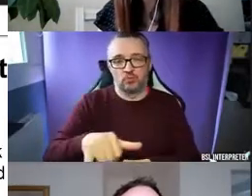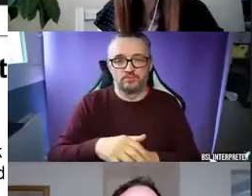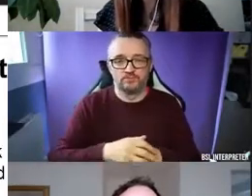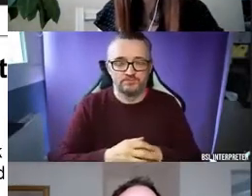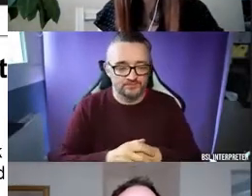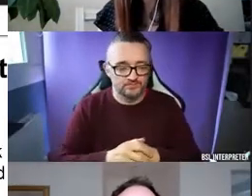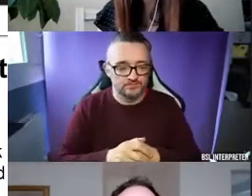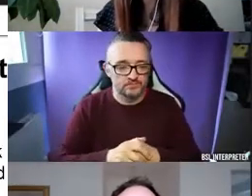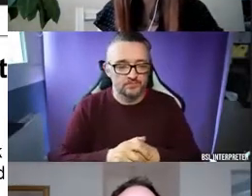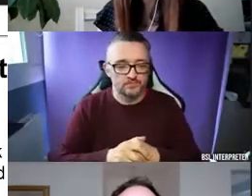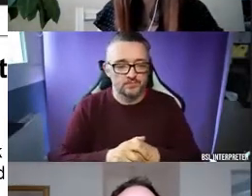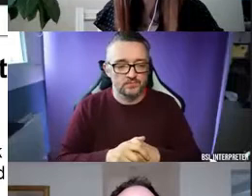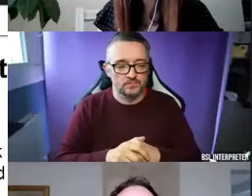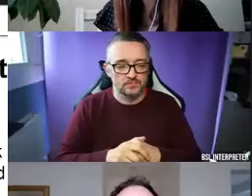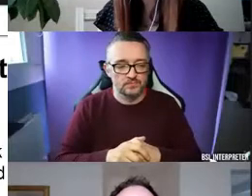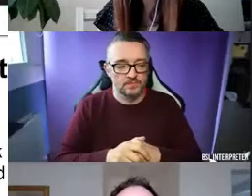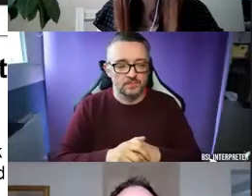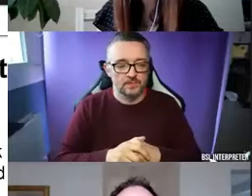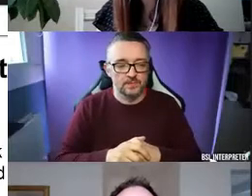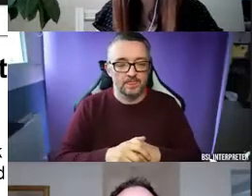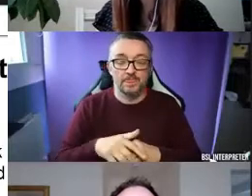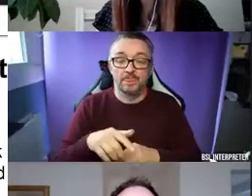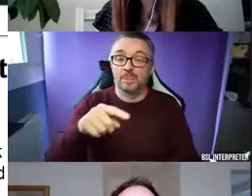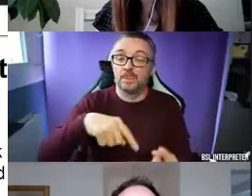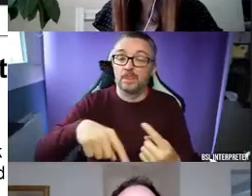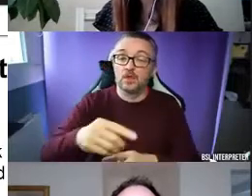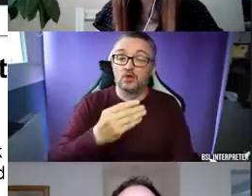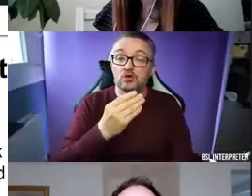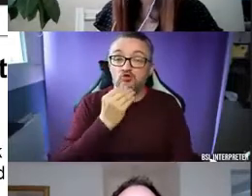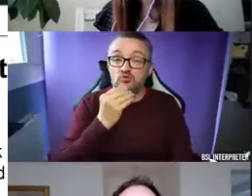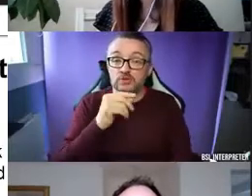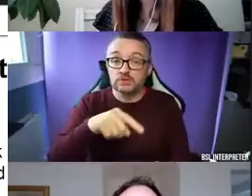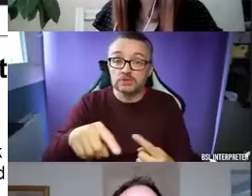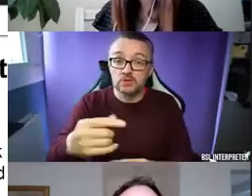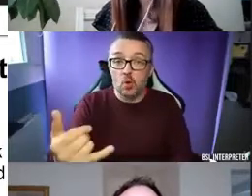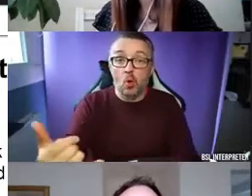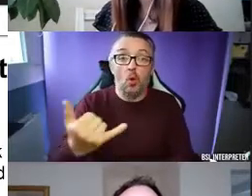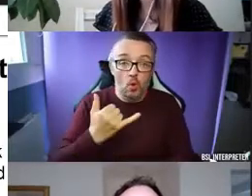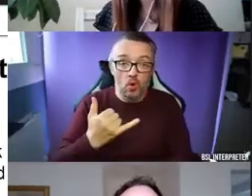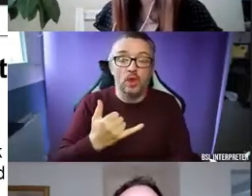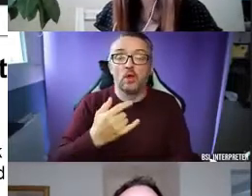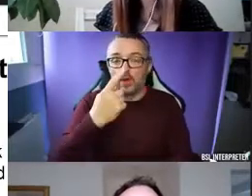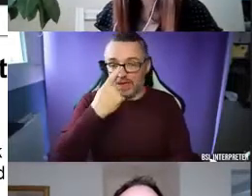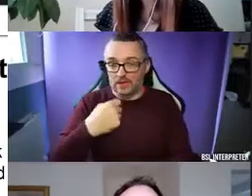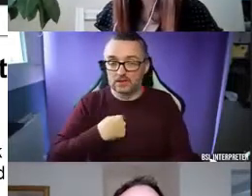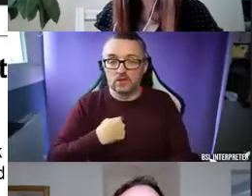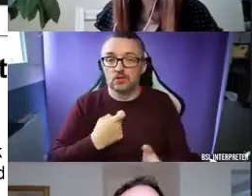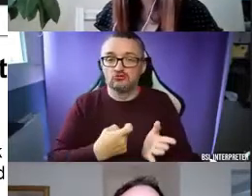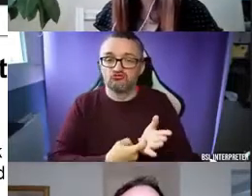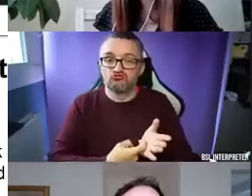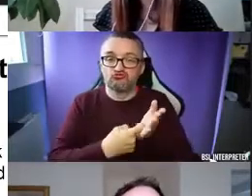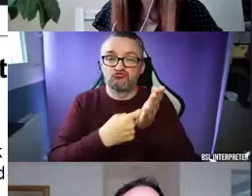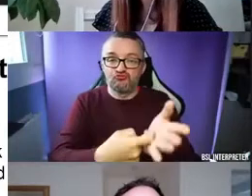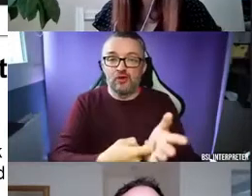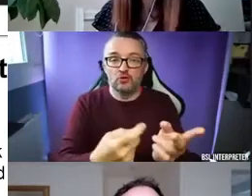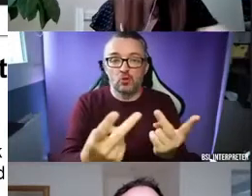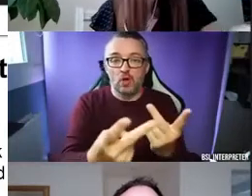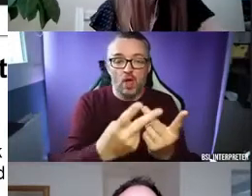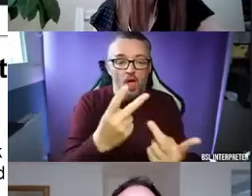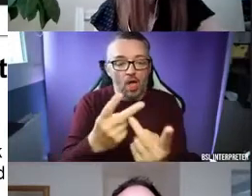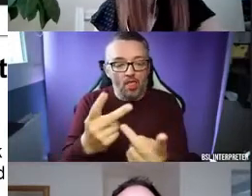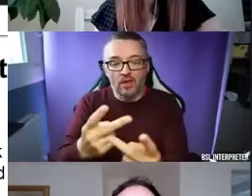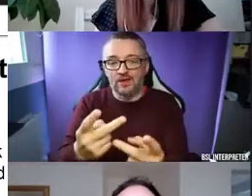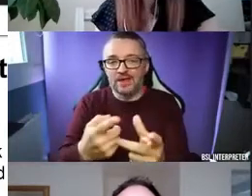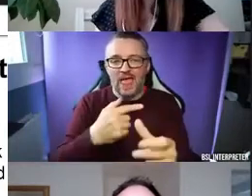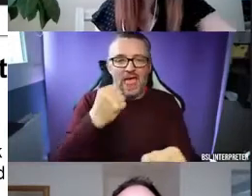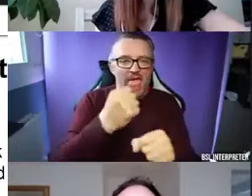We want to refer our users to agencies or other transport operators where that's appropriate. And as I